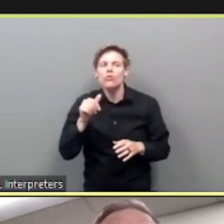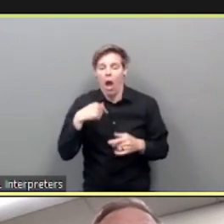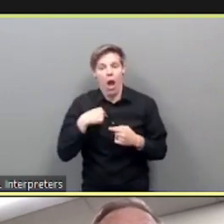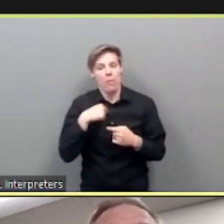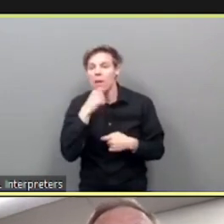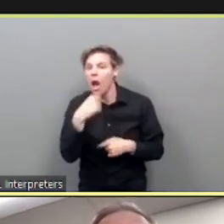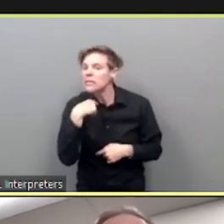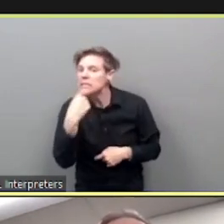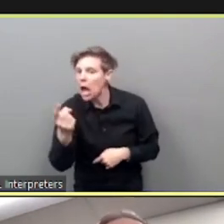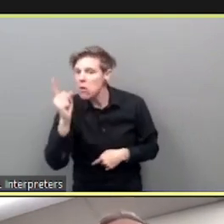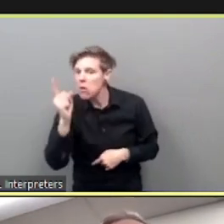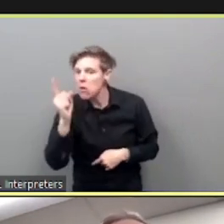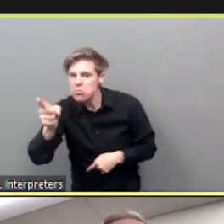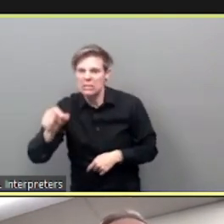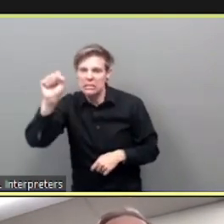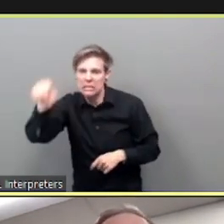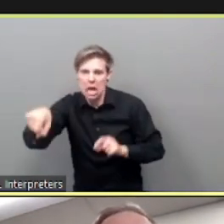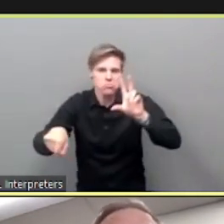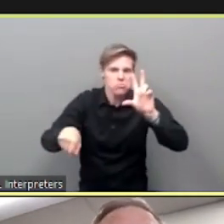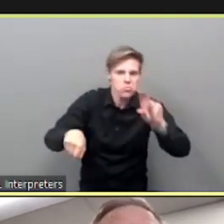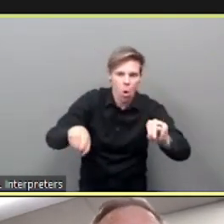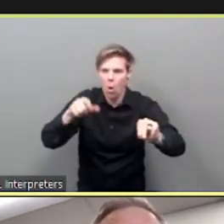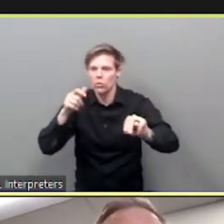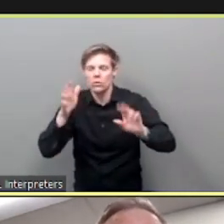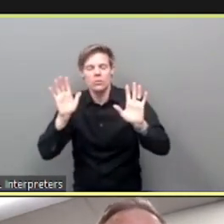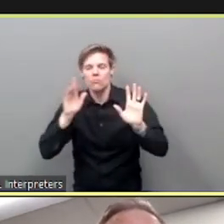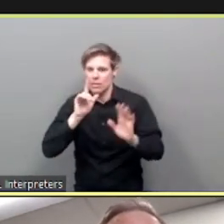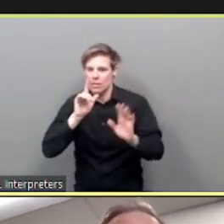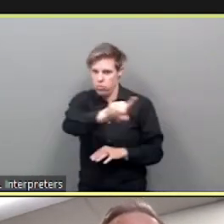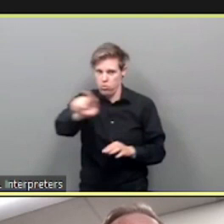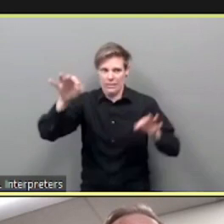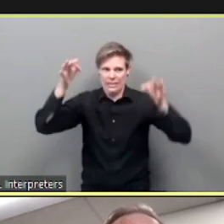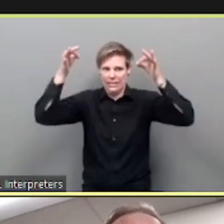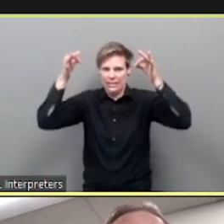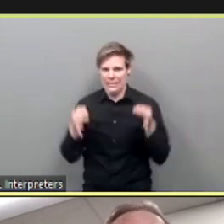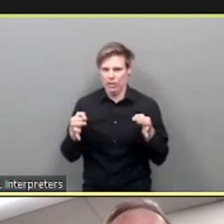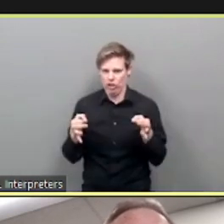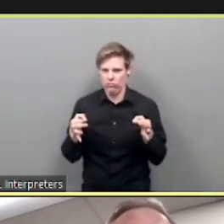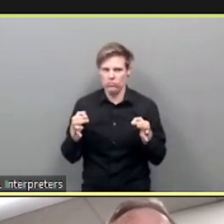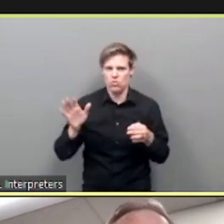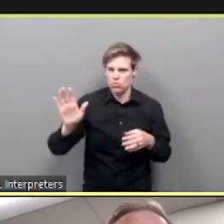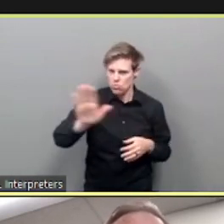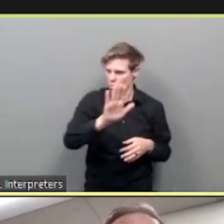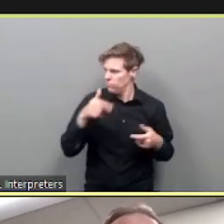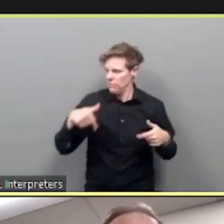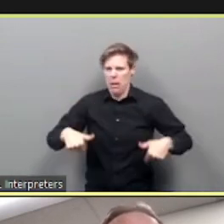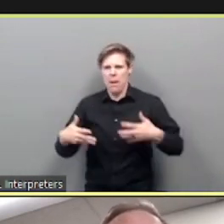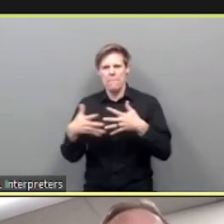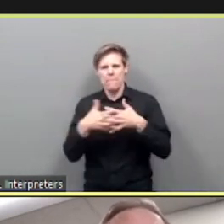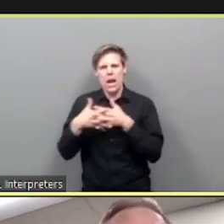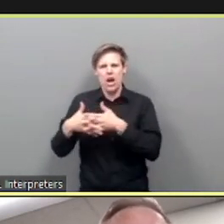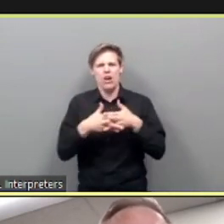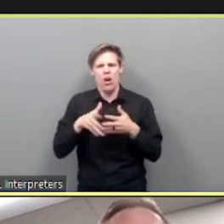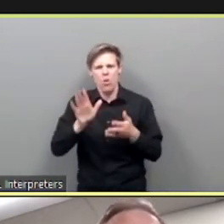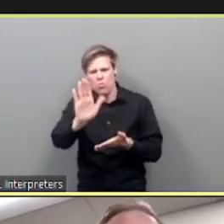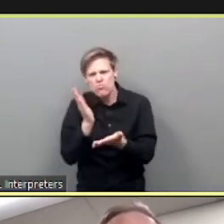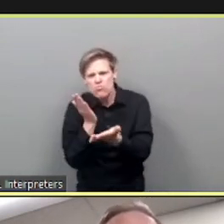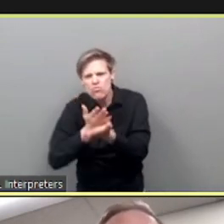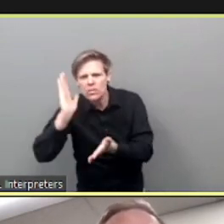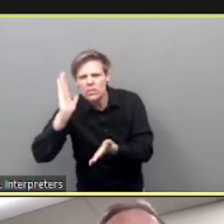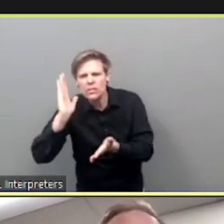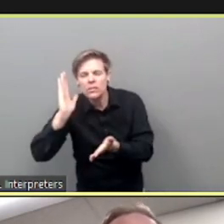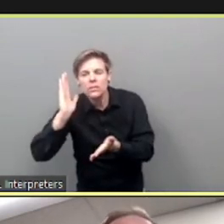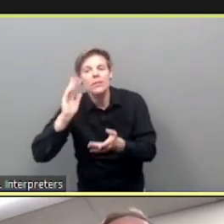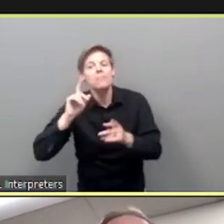of these drugs, that's going to have to be your decision. We are in America. But on the other hand, don't short yourself from